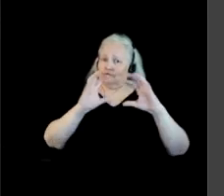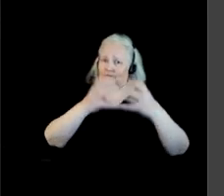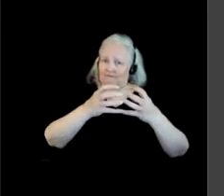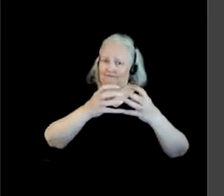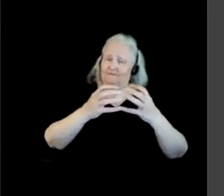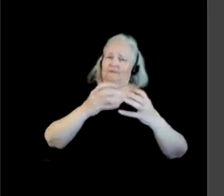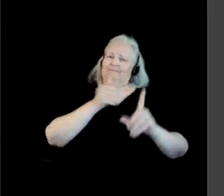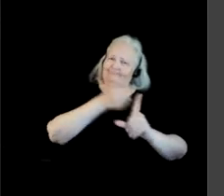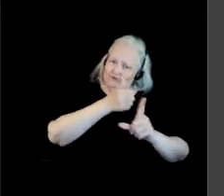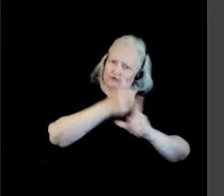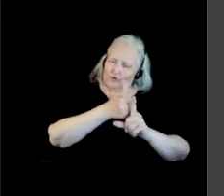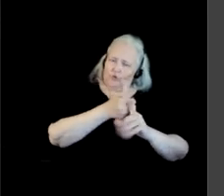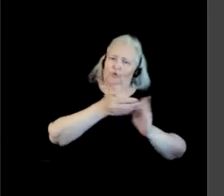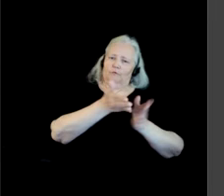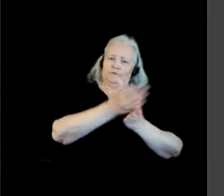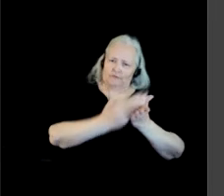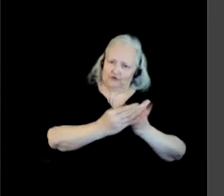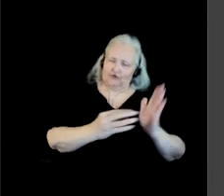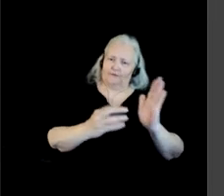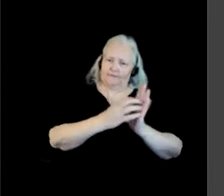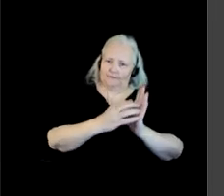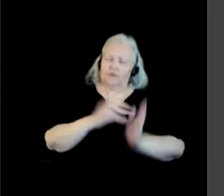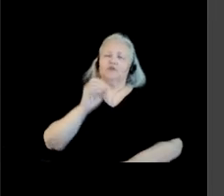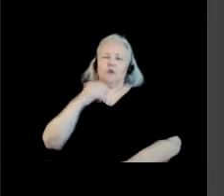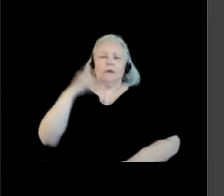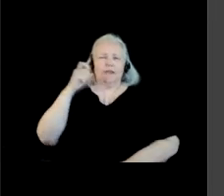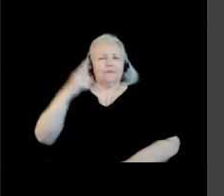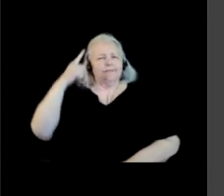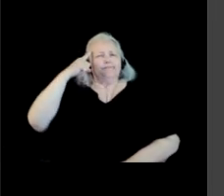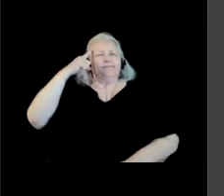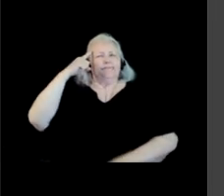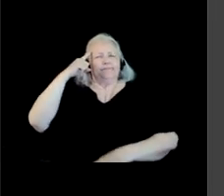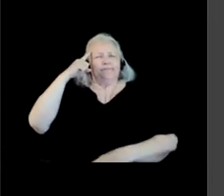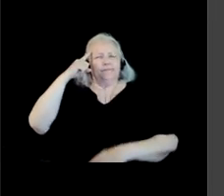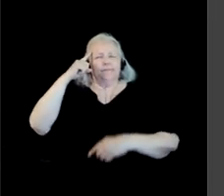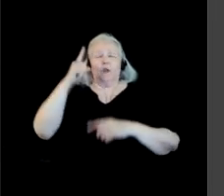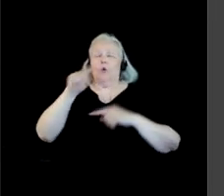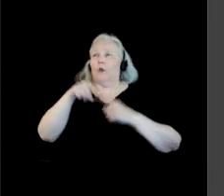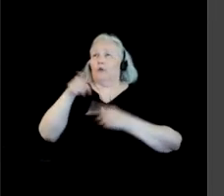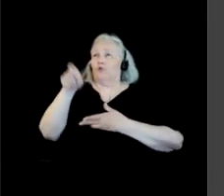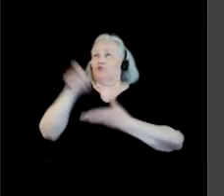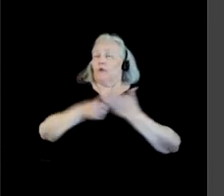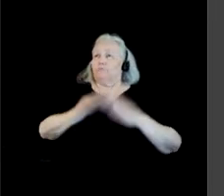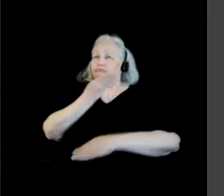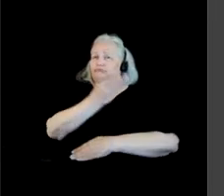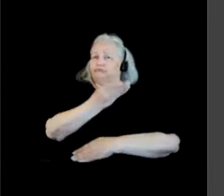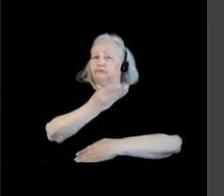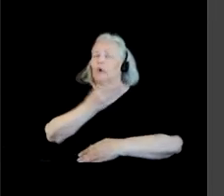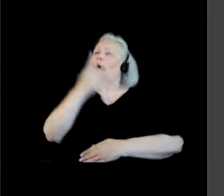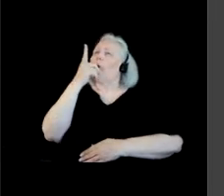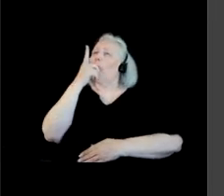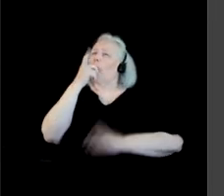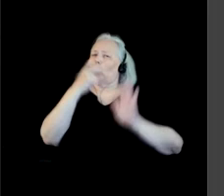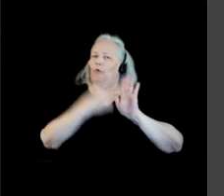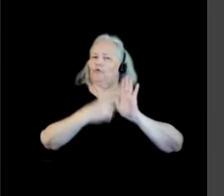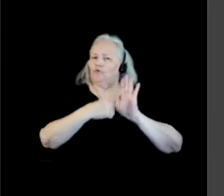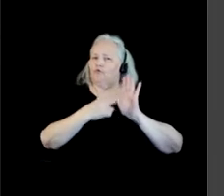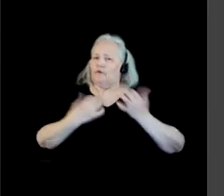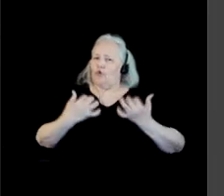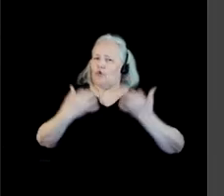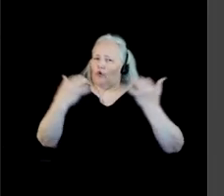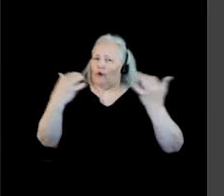And so really being mindful, as one should whenever one is submitting to a journal, of what the audience is and what